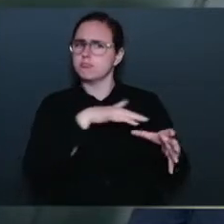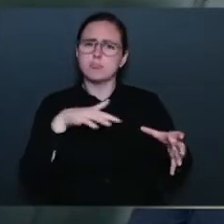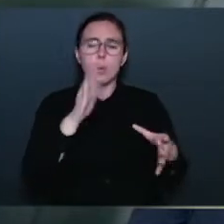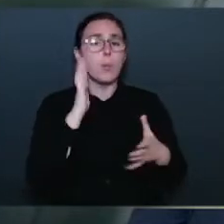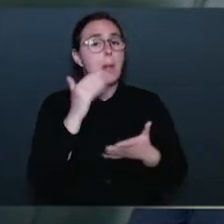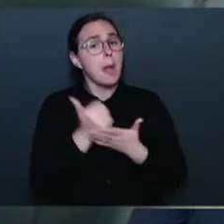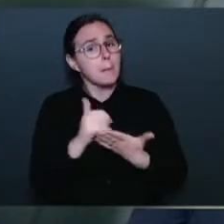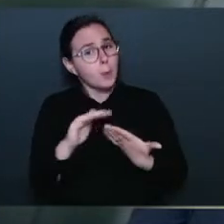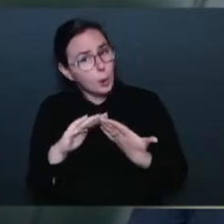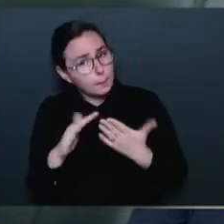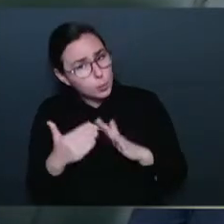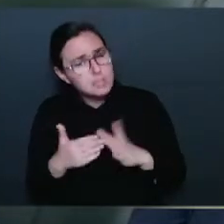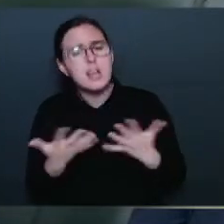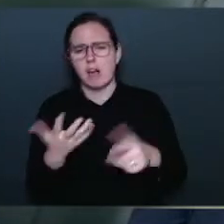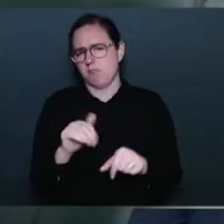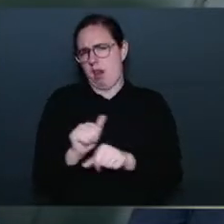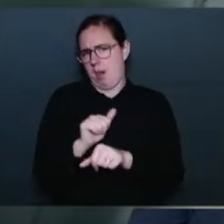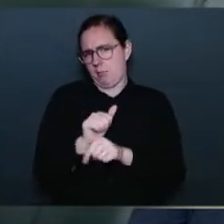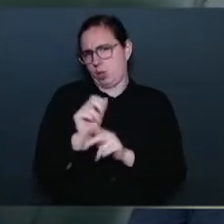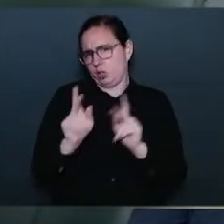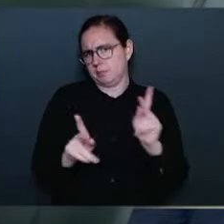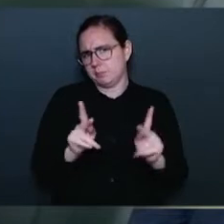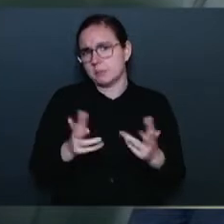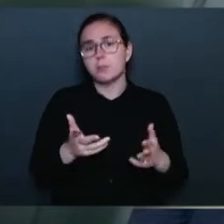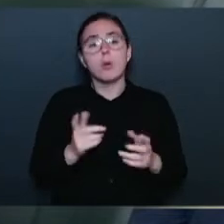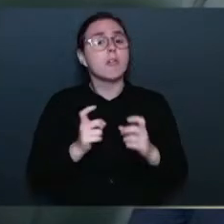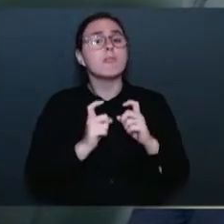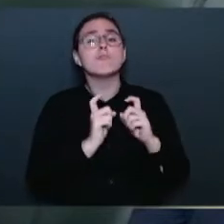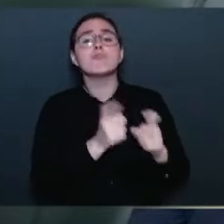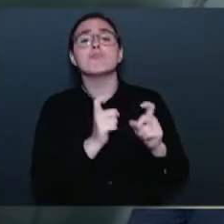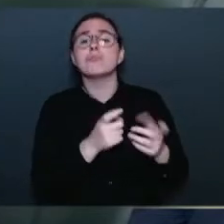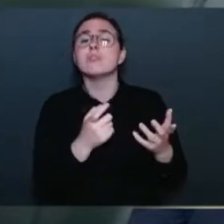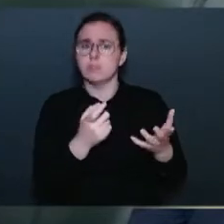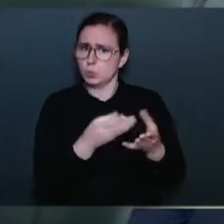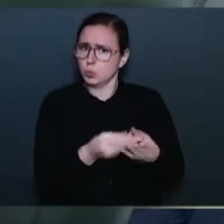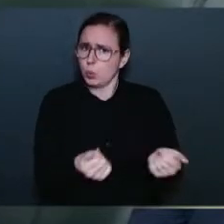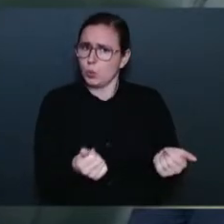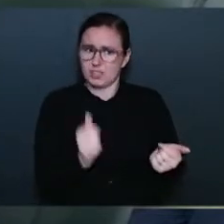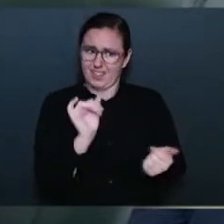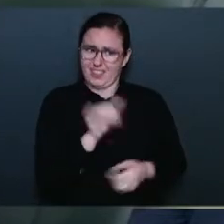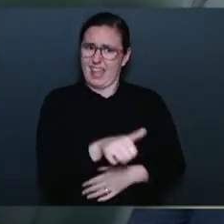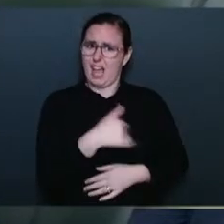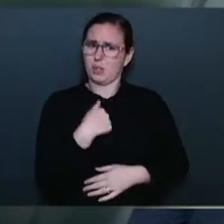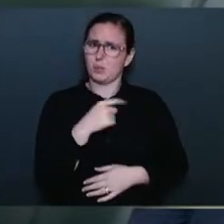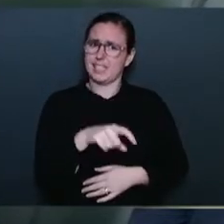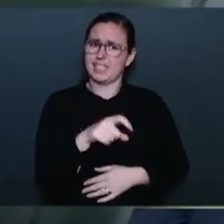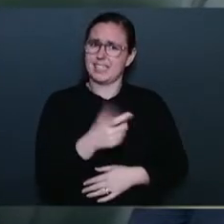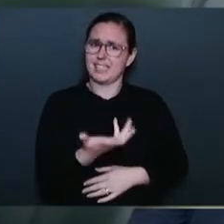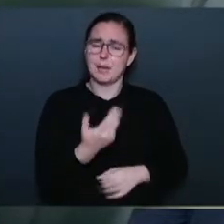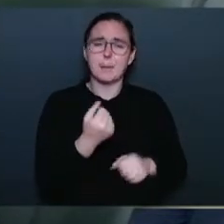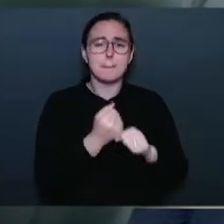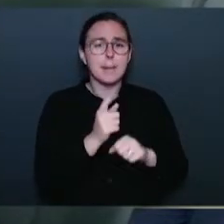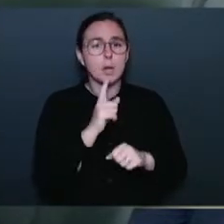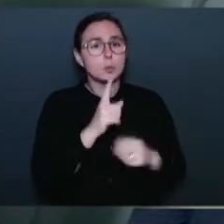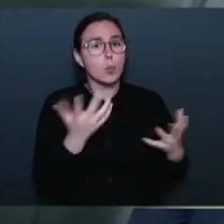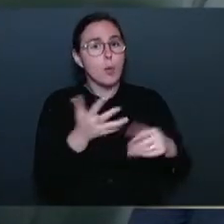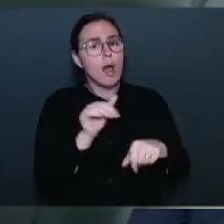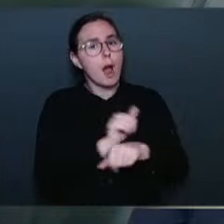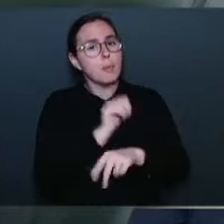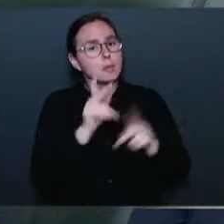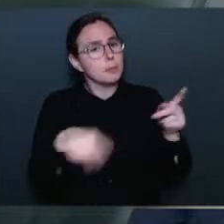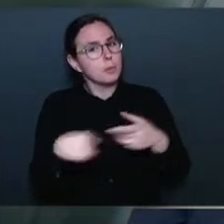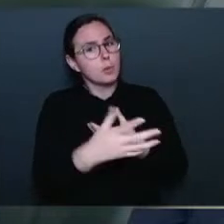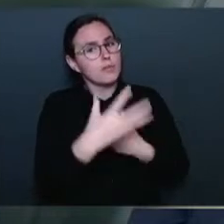the solutions and at the end of the day that's a big part of what we need here we need to make sure that all albertans are involved with it so I thank that honorable member for bringing that forward